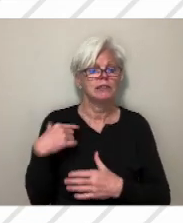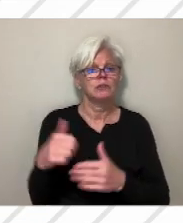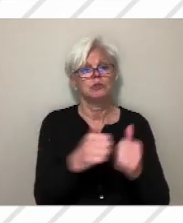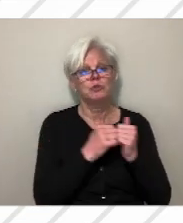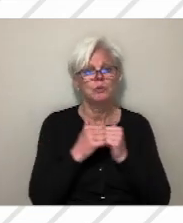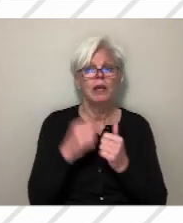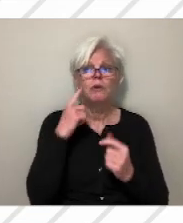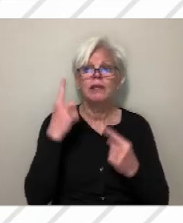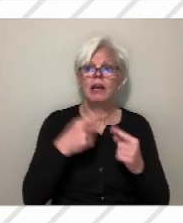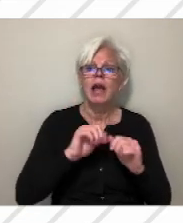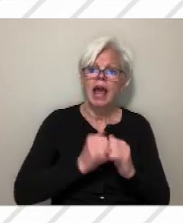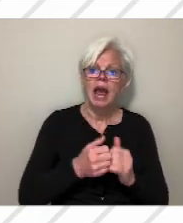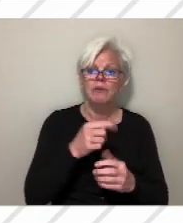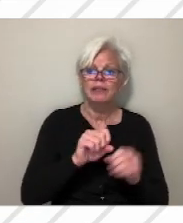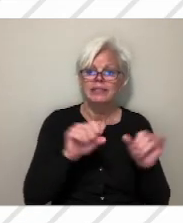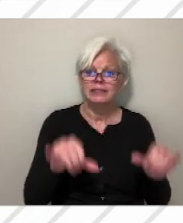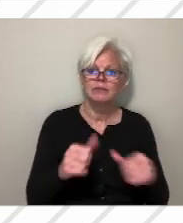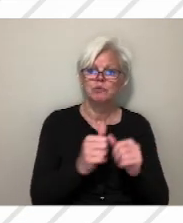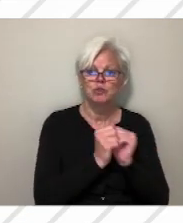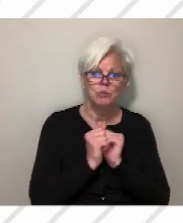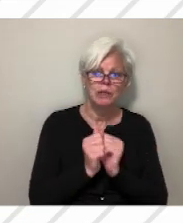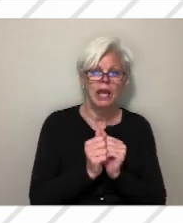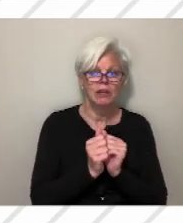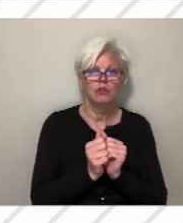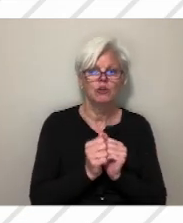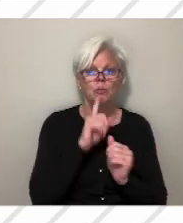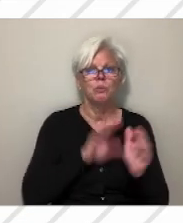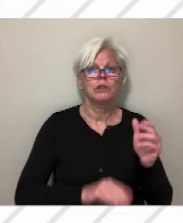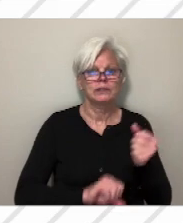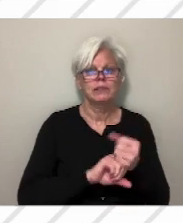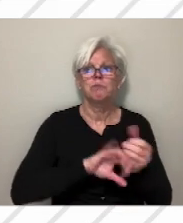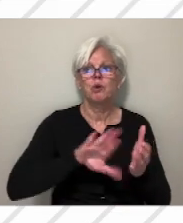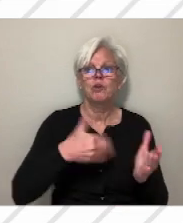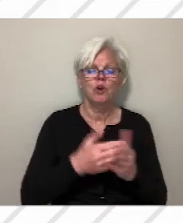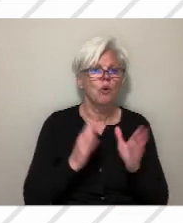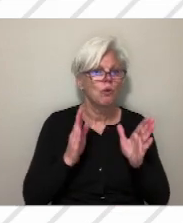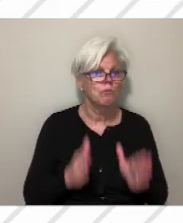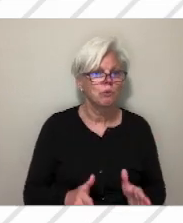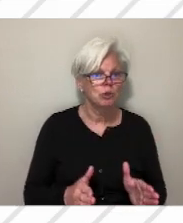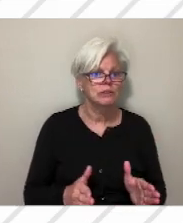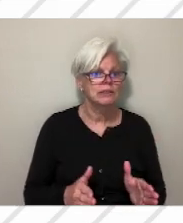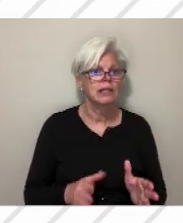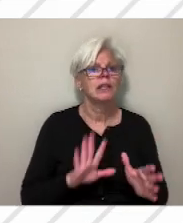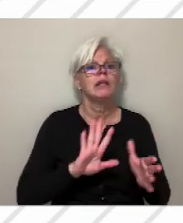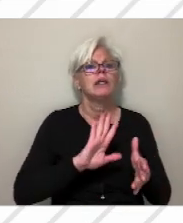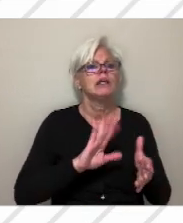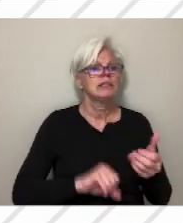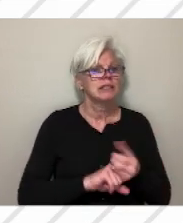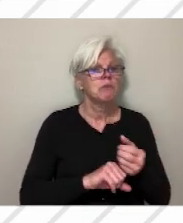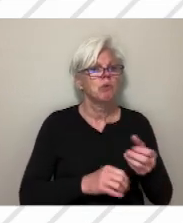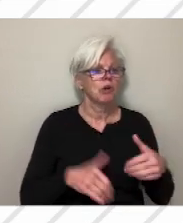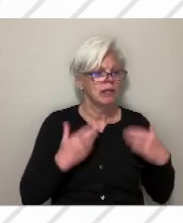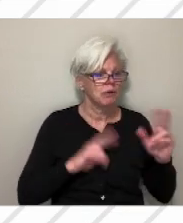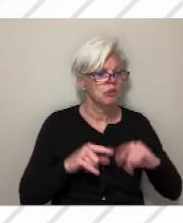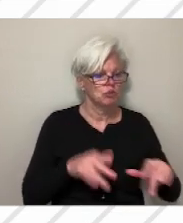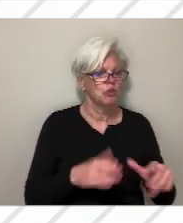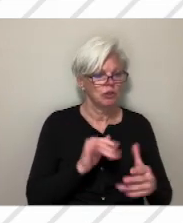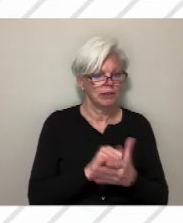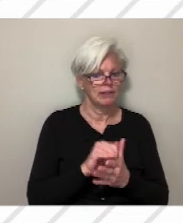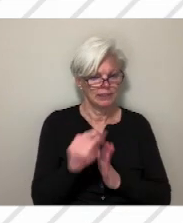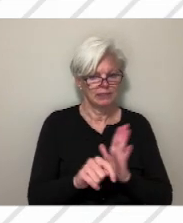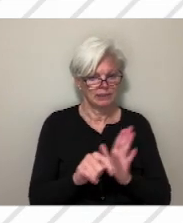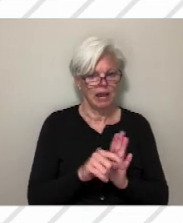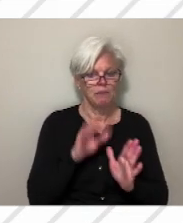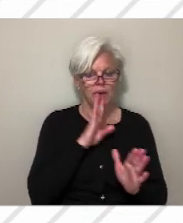how these systems together can support the whole person, holistically support young people during this phase of development and growth.